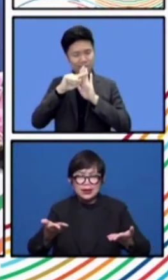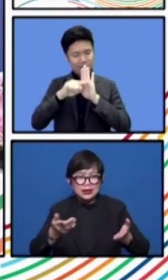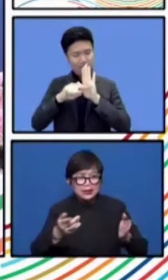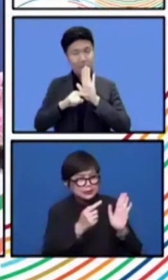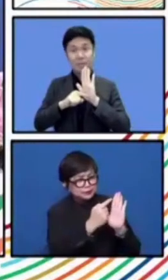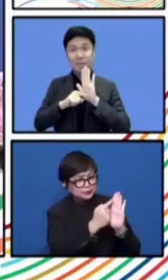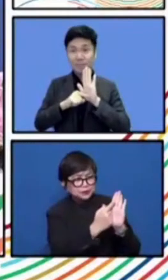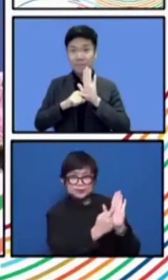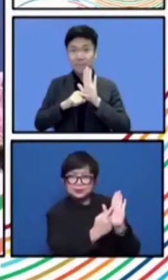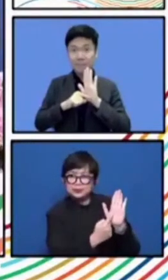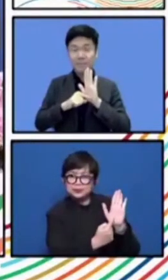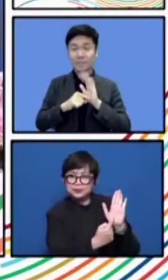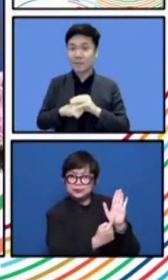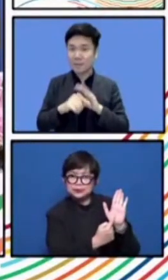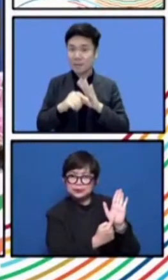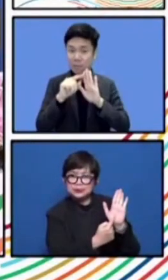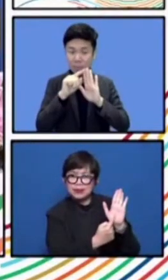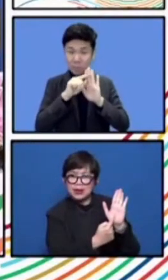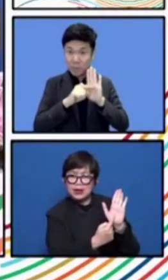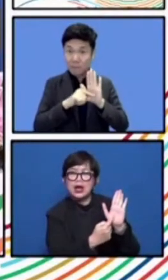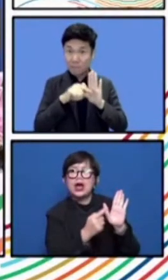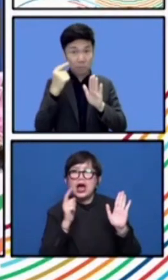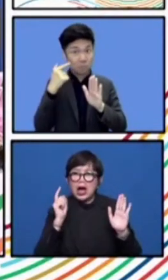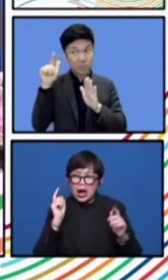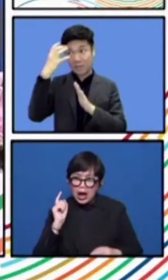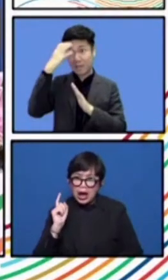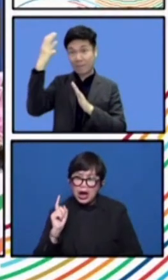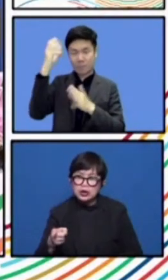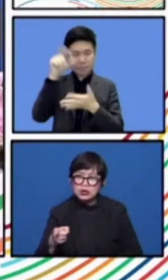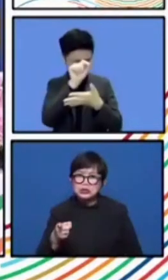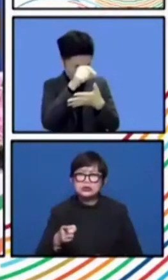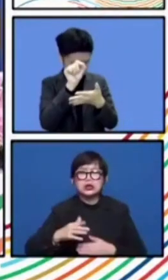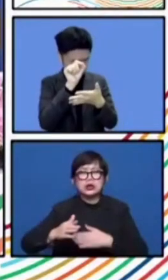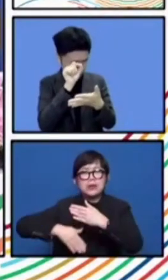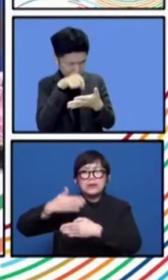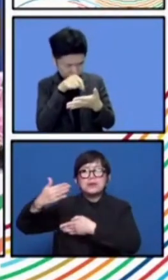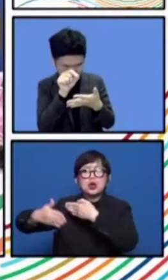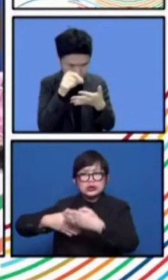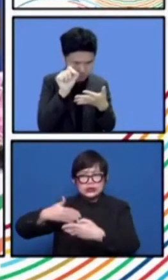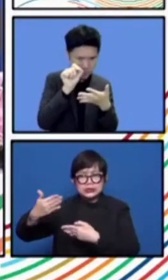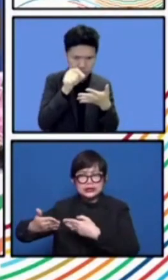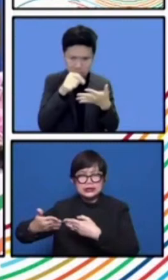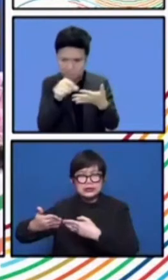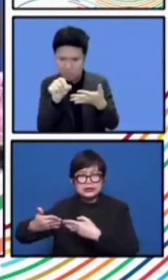under the condition of bidding for a government contract